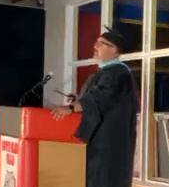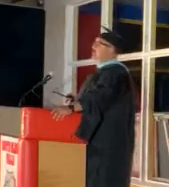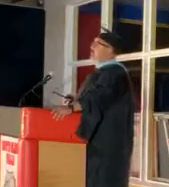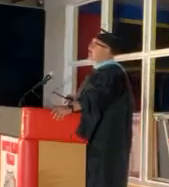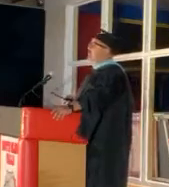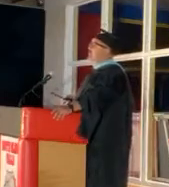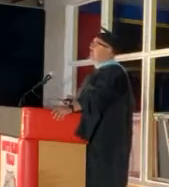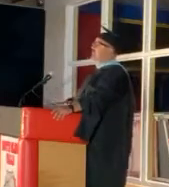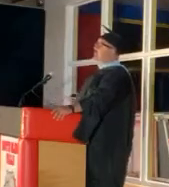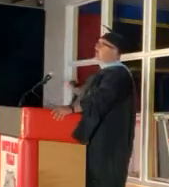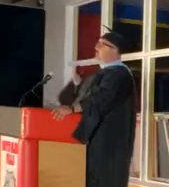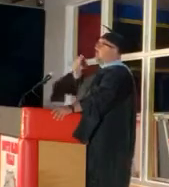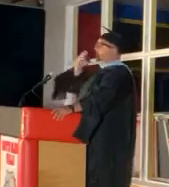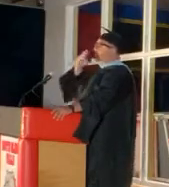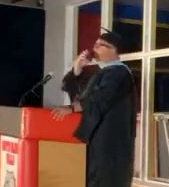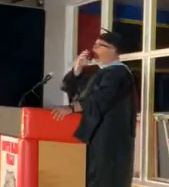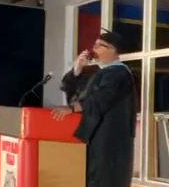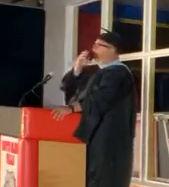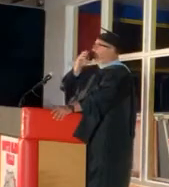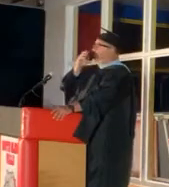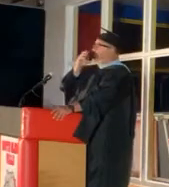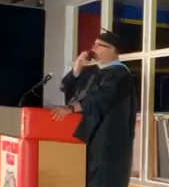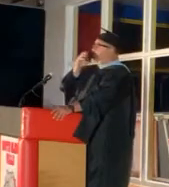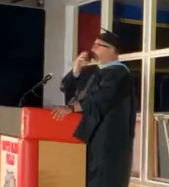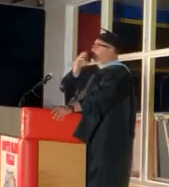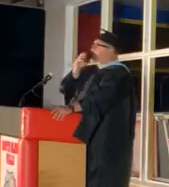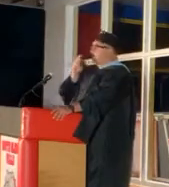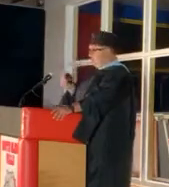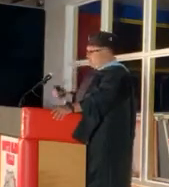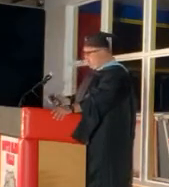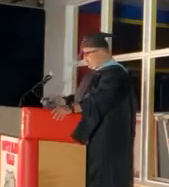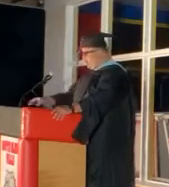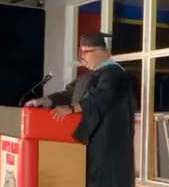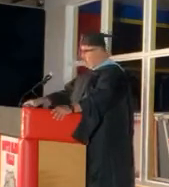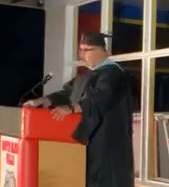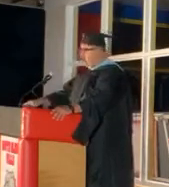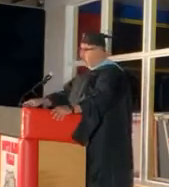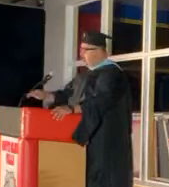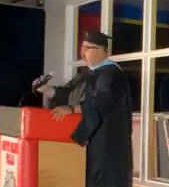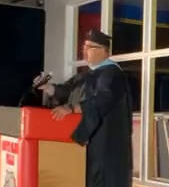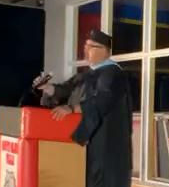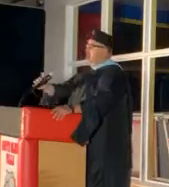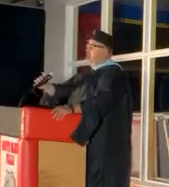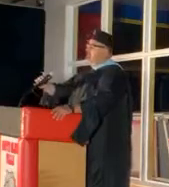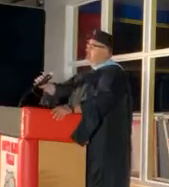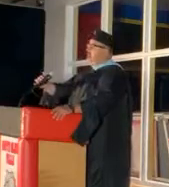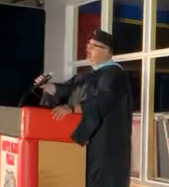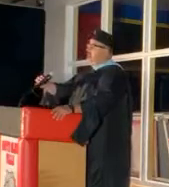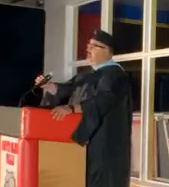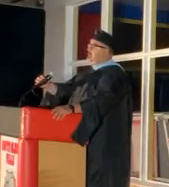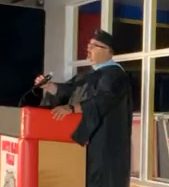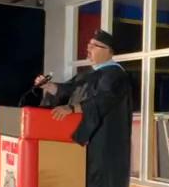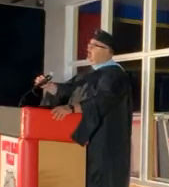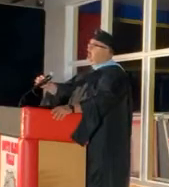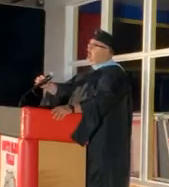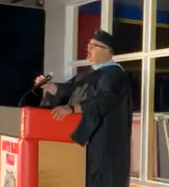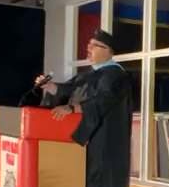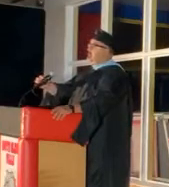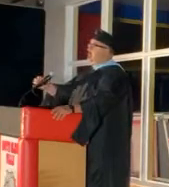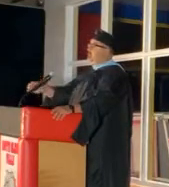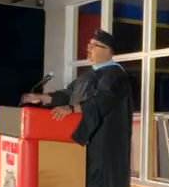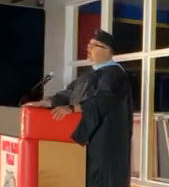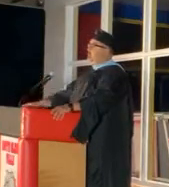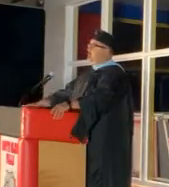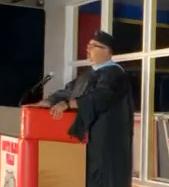class of 2020, especially for my son, Avery. Your graduating class will never be forgotten and will be remembered for changing the way that...